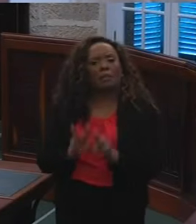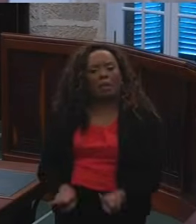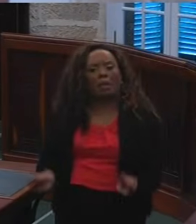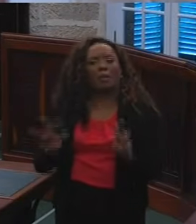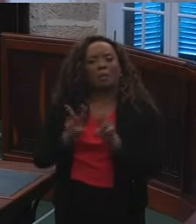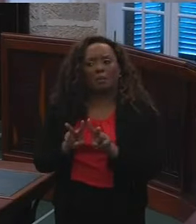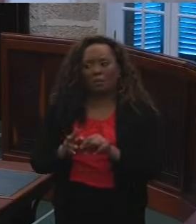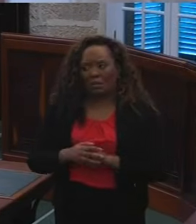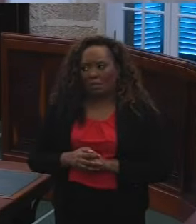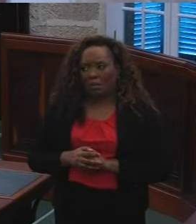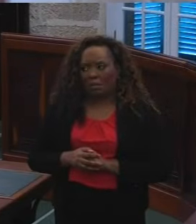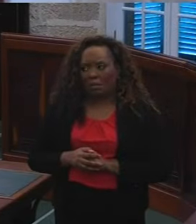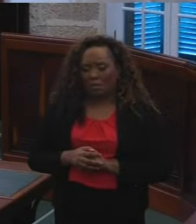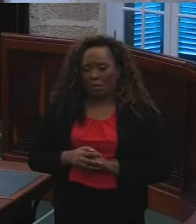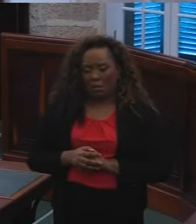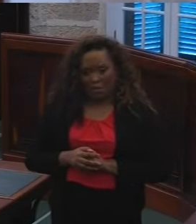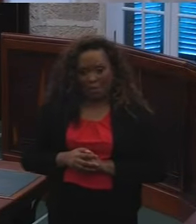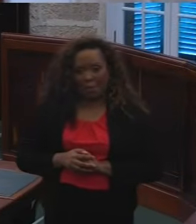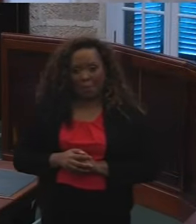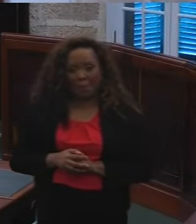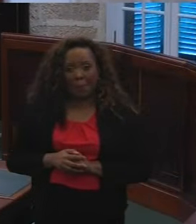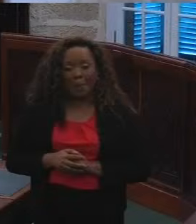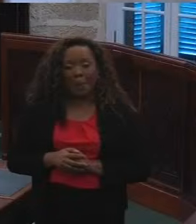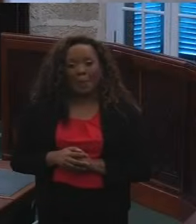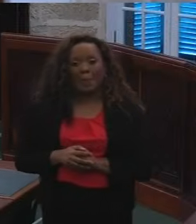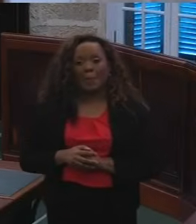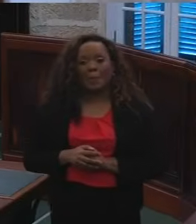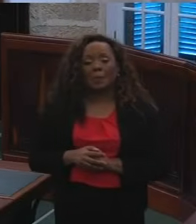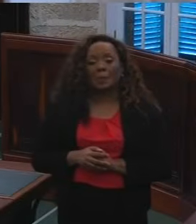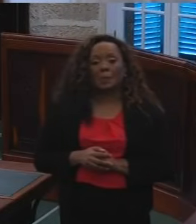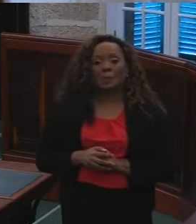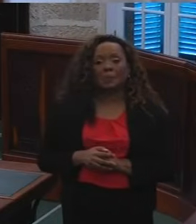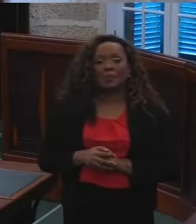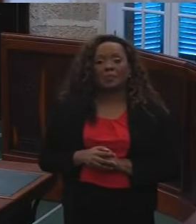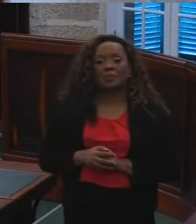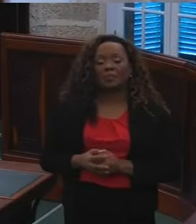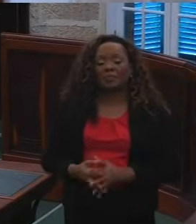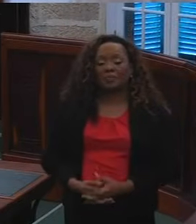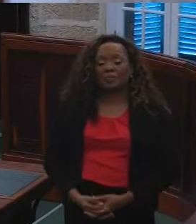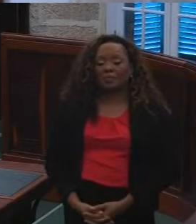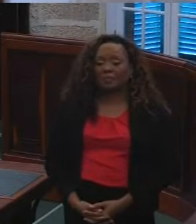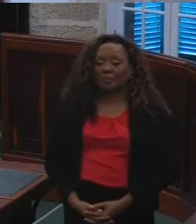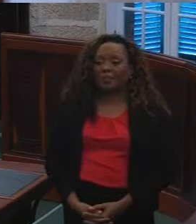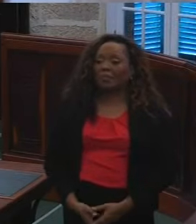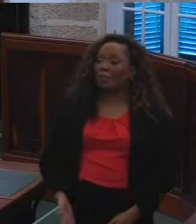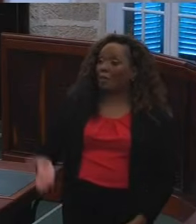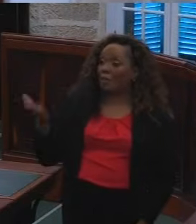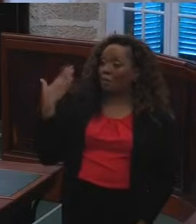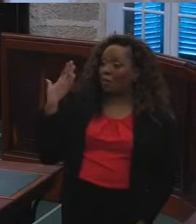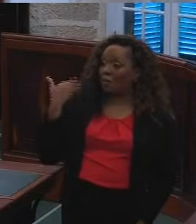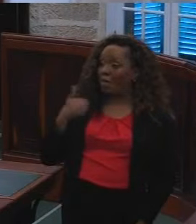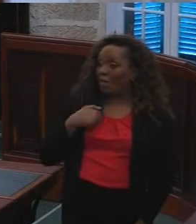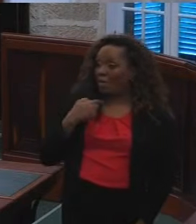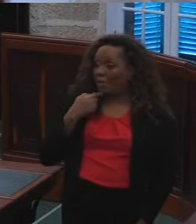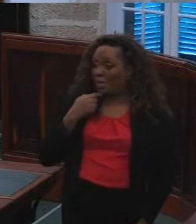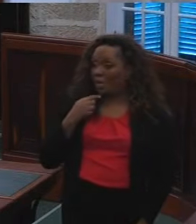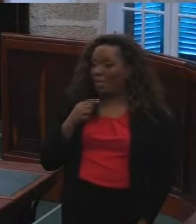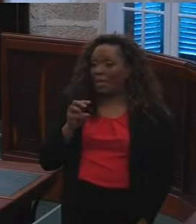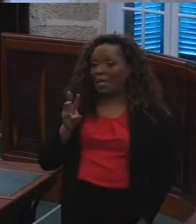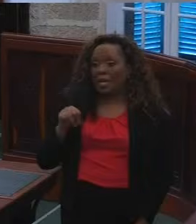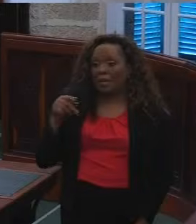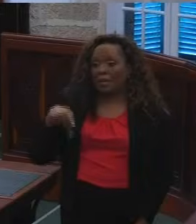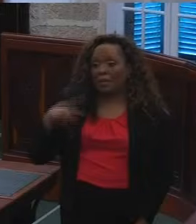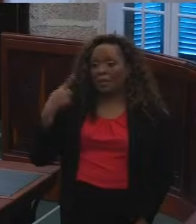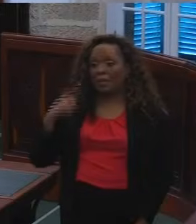and to allow those elderly persons, and I know I said earlier that the former member of Parliament for St. Thomas